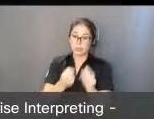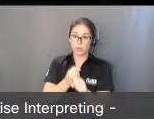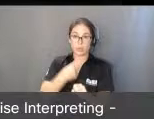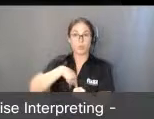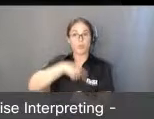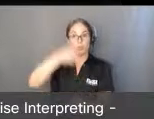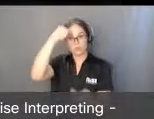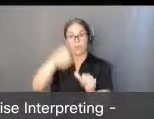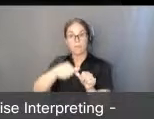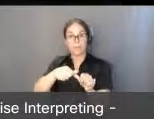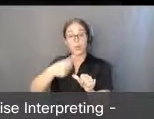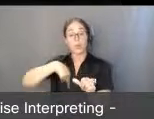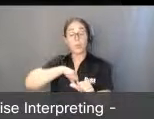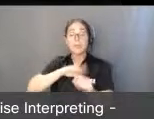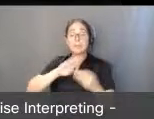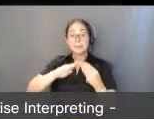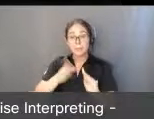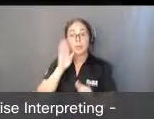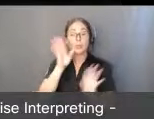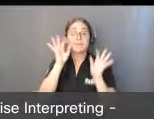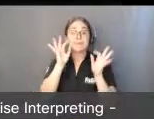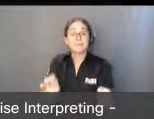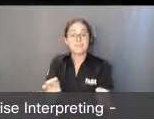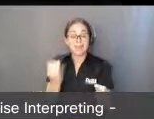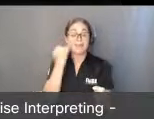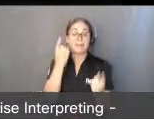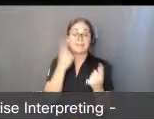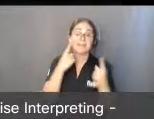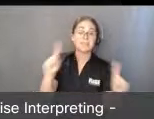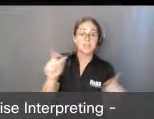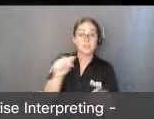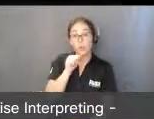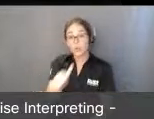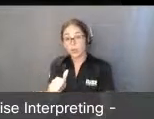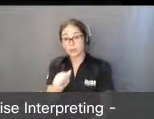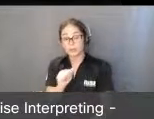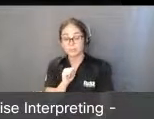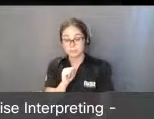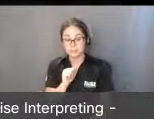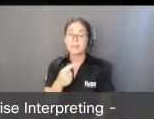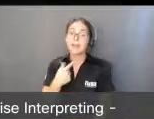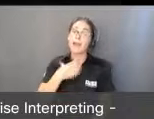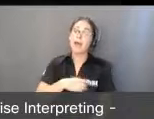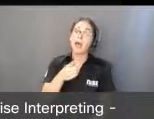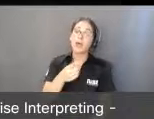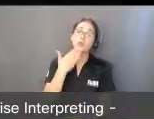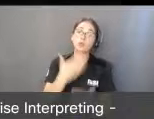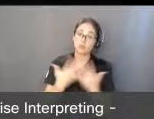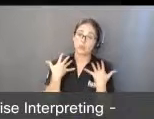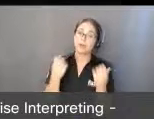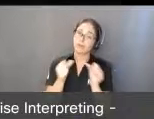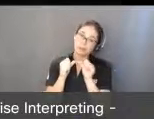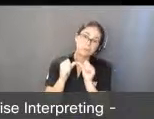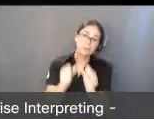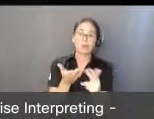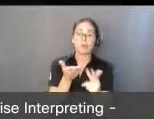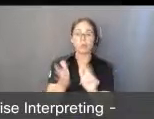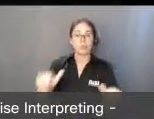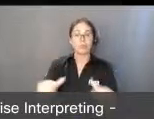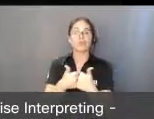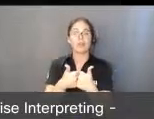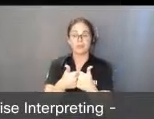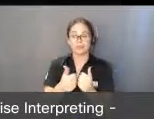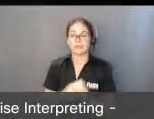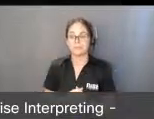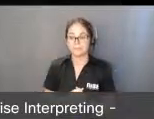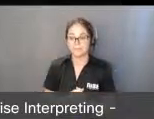We as an entire community will decide our level of success. I wish you all good health and stamina to push through the challenges. Your attention